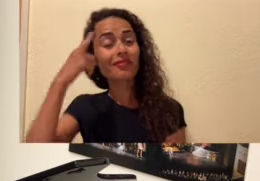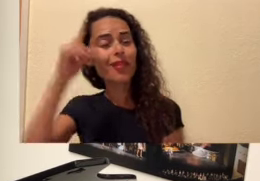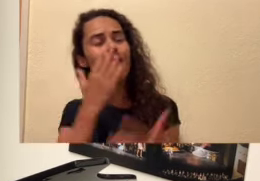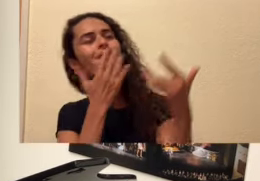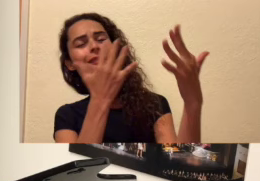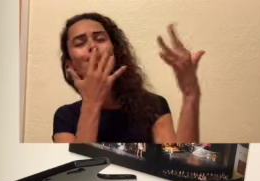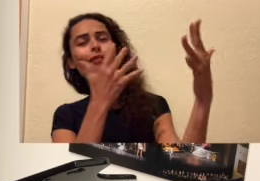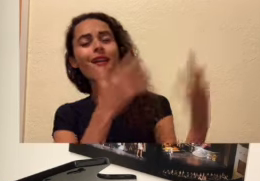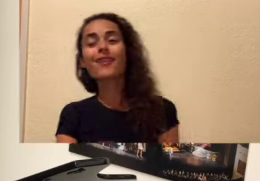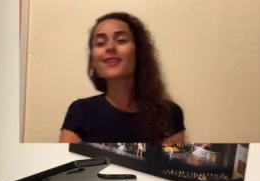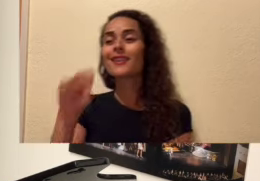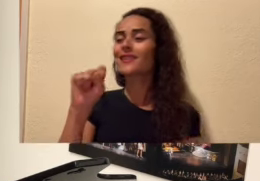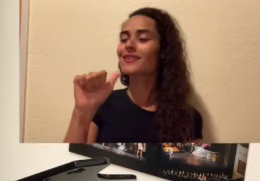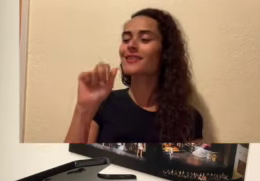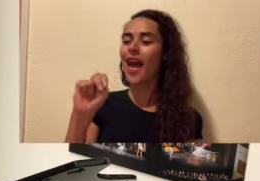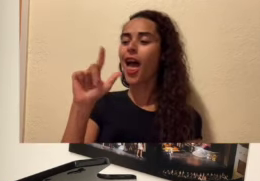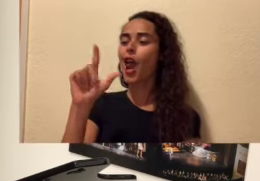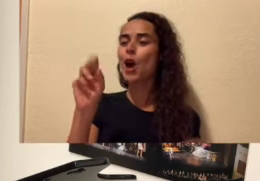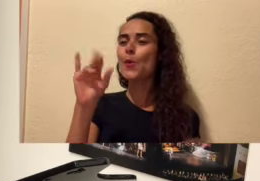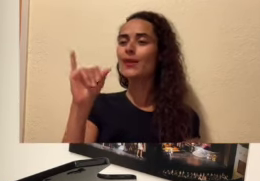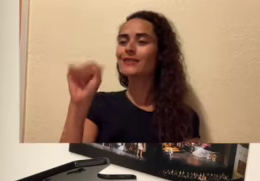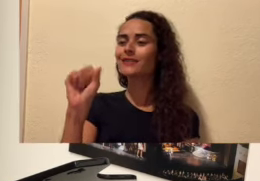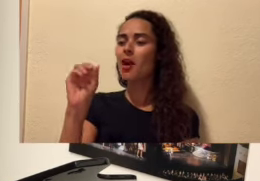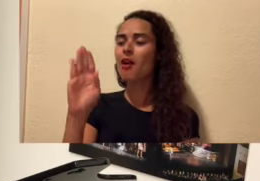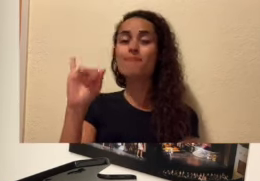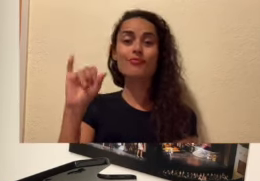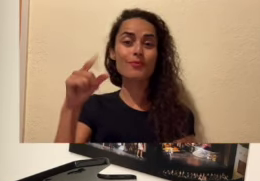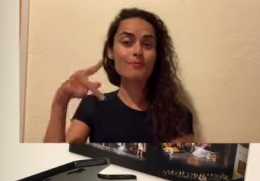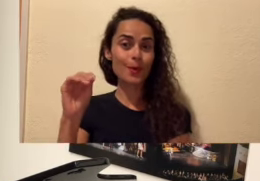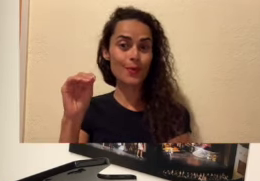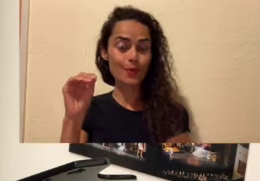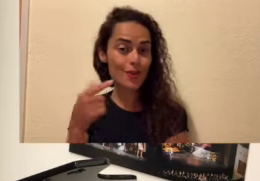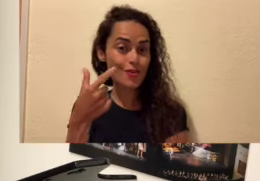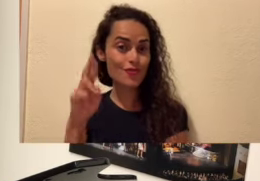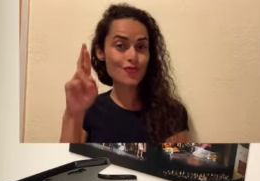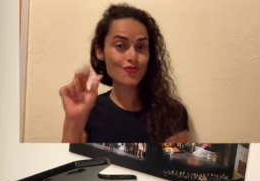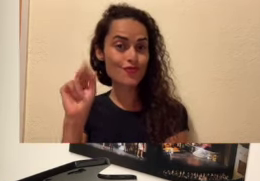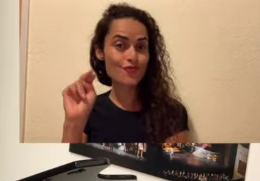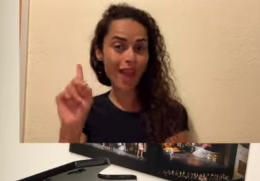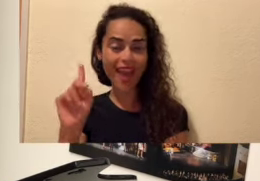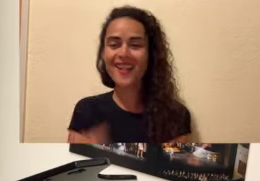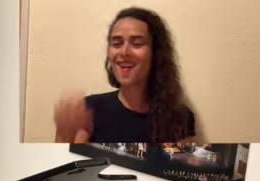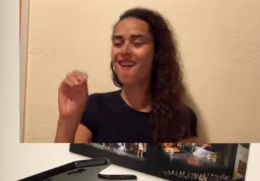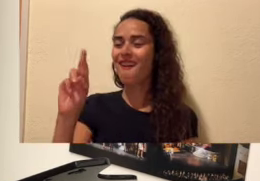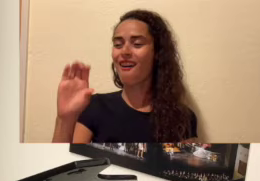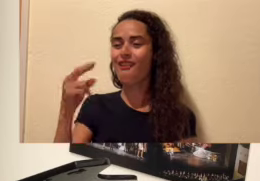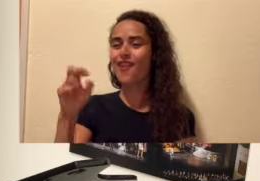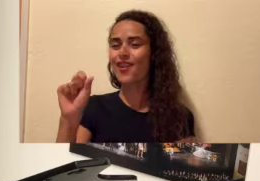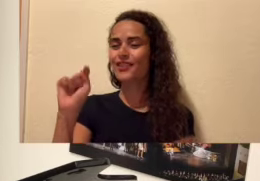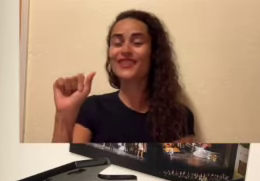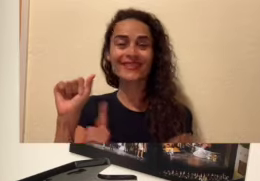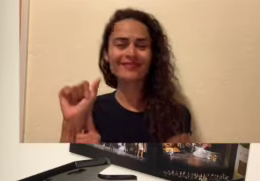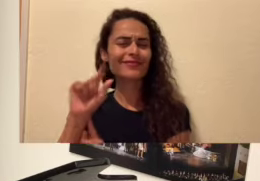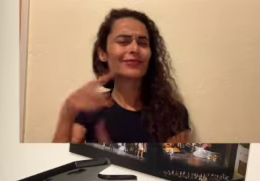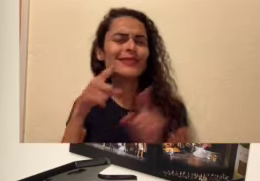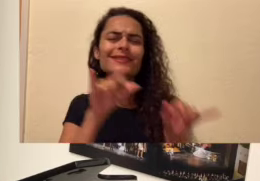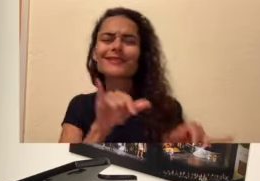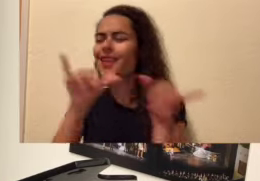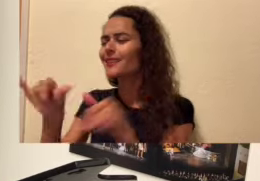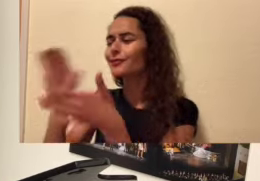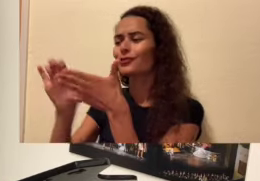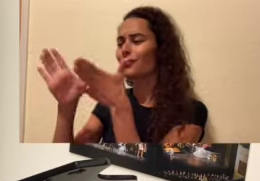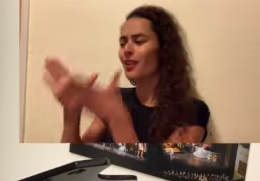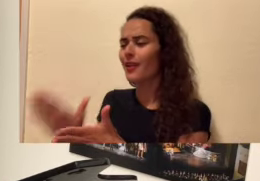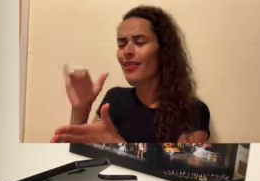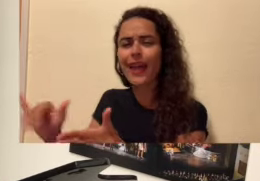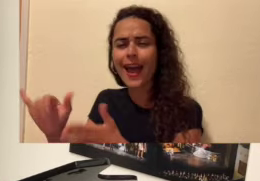the Artistic and General Director of Opera San Luis Obispo. Just as the choreographer